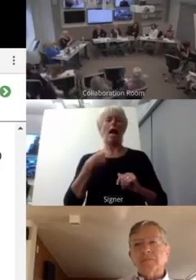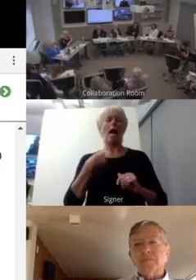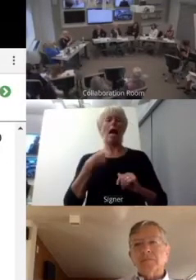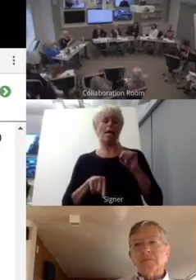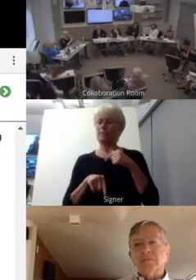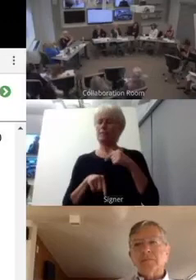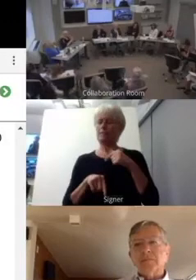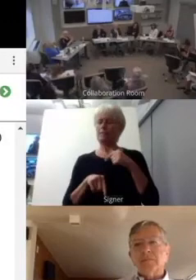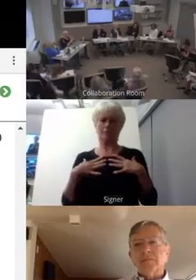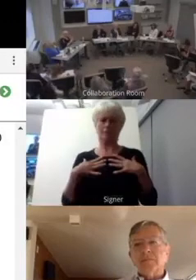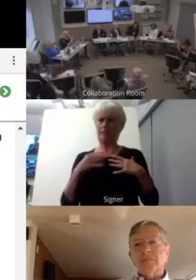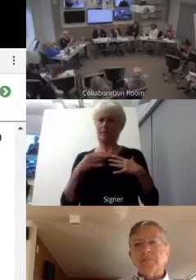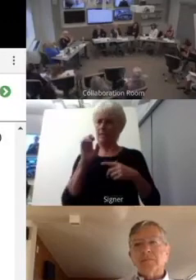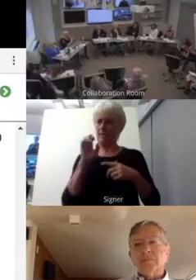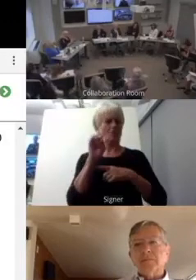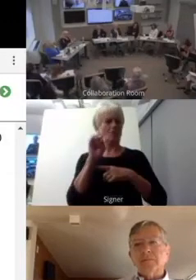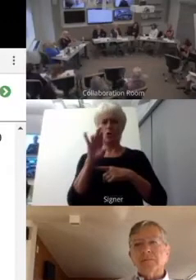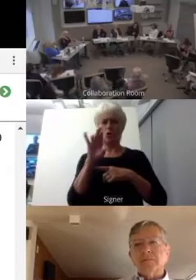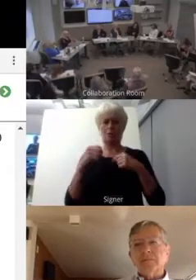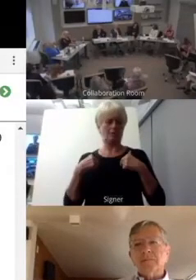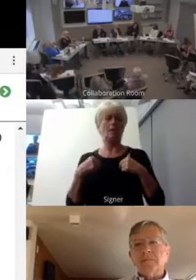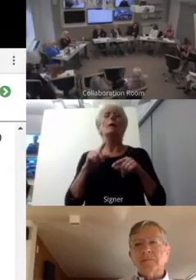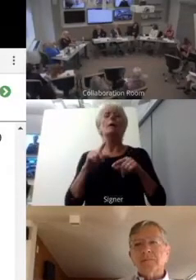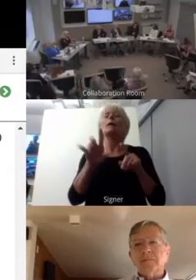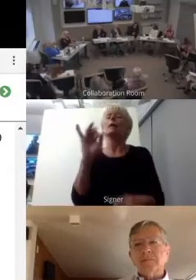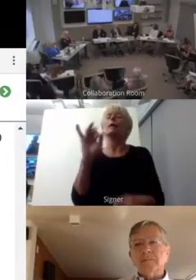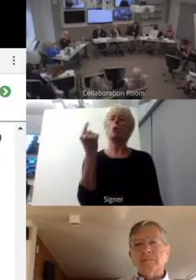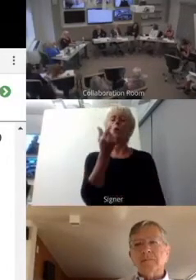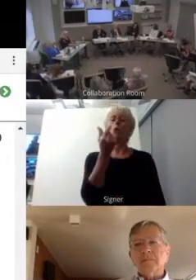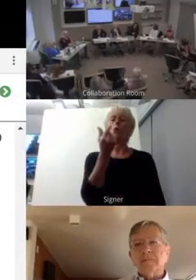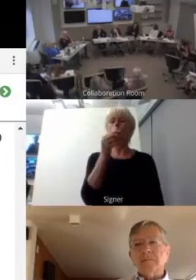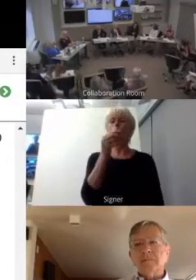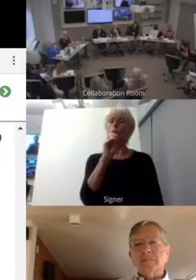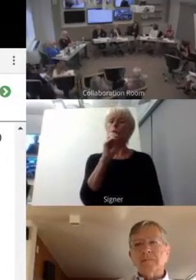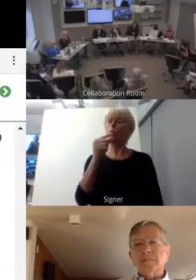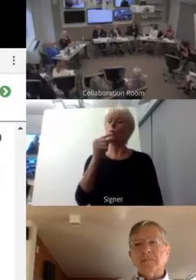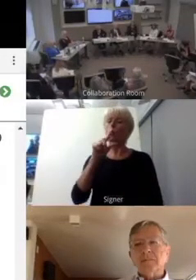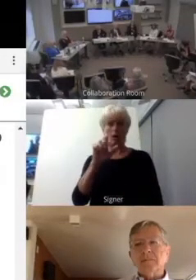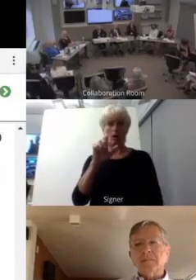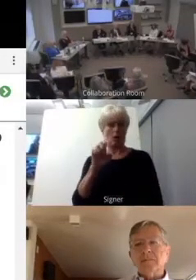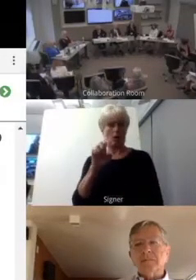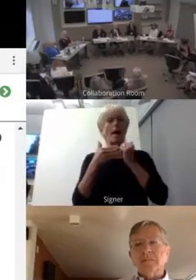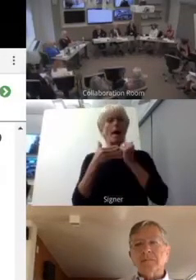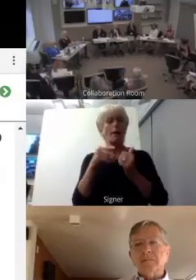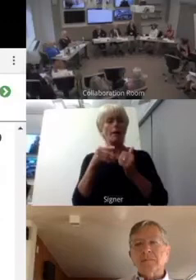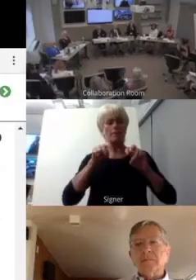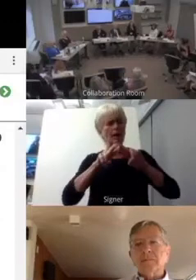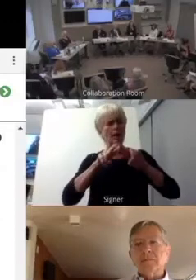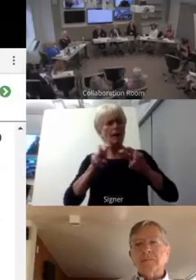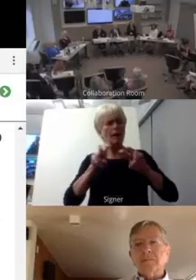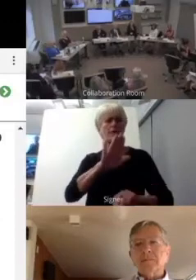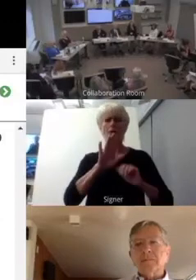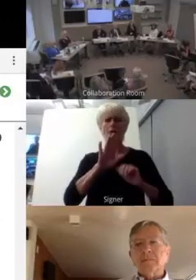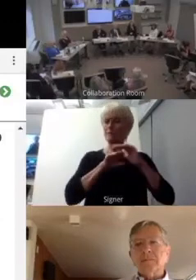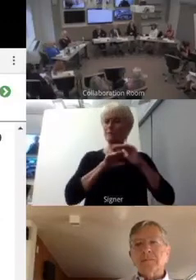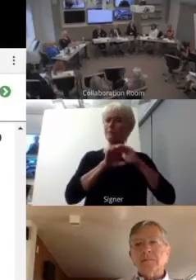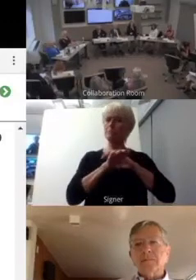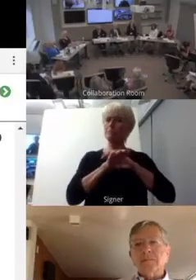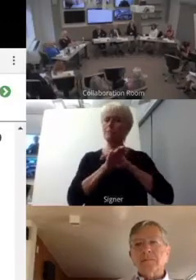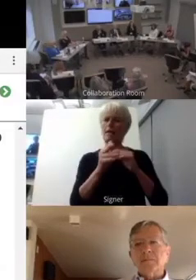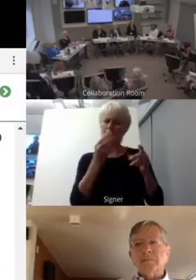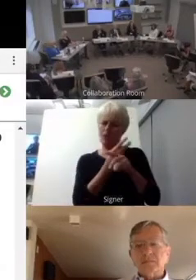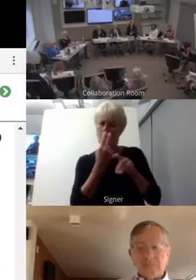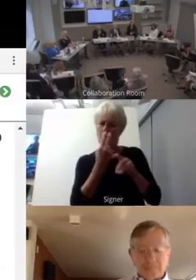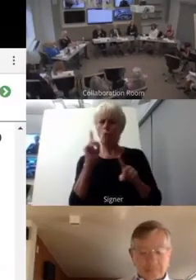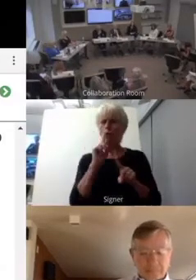like Google. We've helped Google specifically look at their accessibility and determine where they're failing. And we specifically